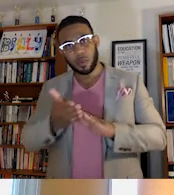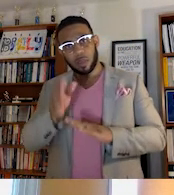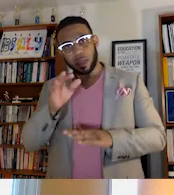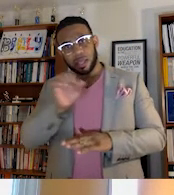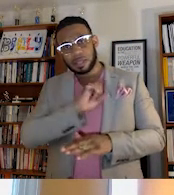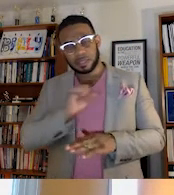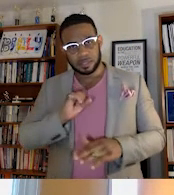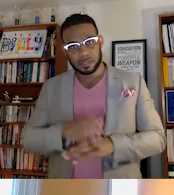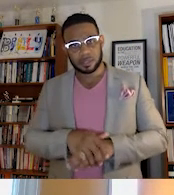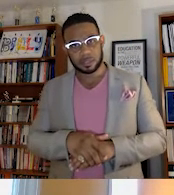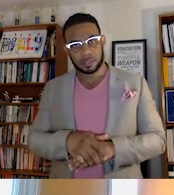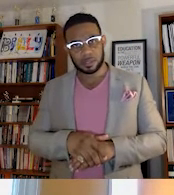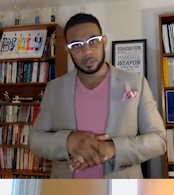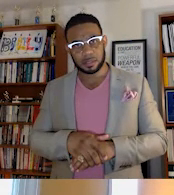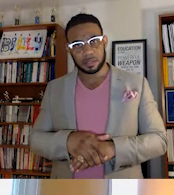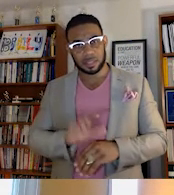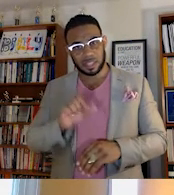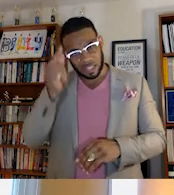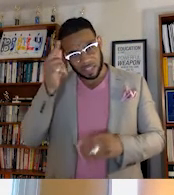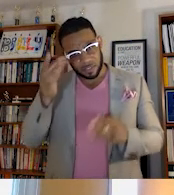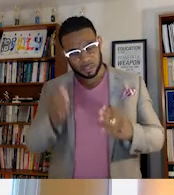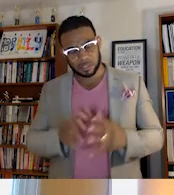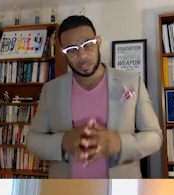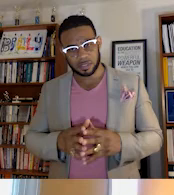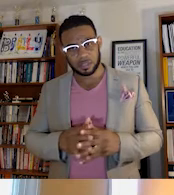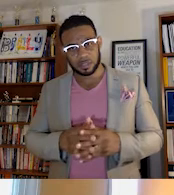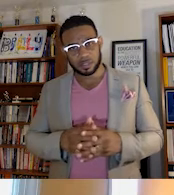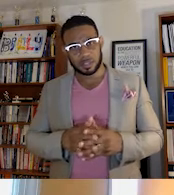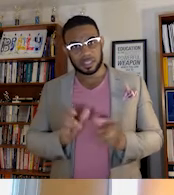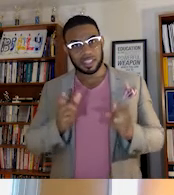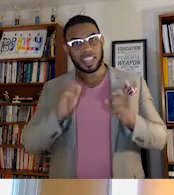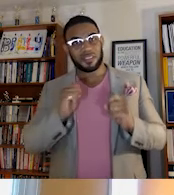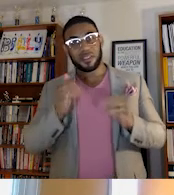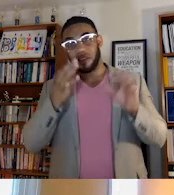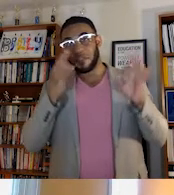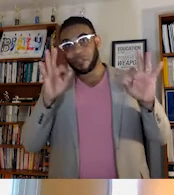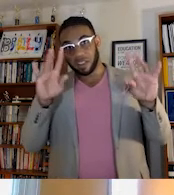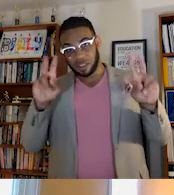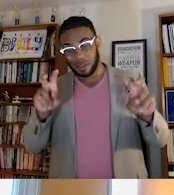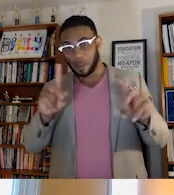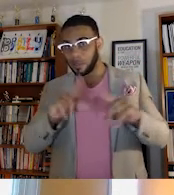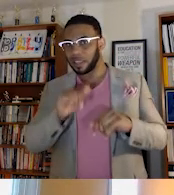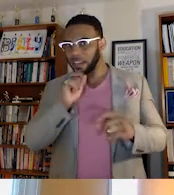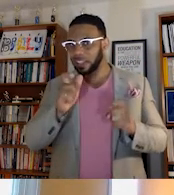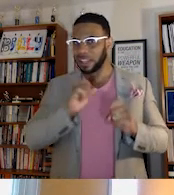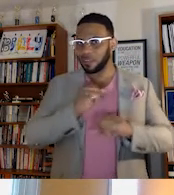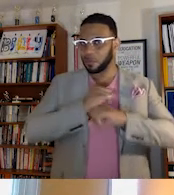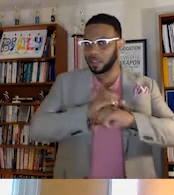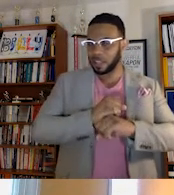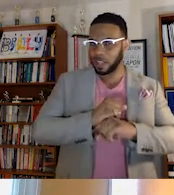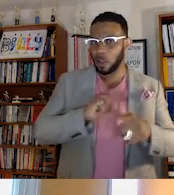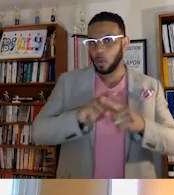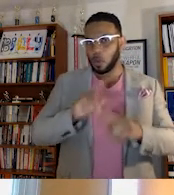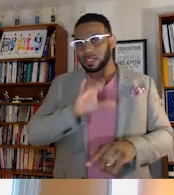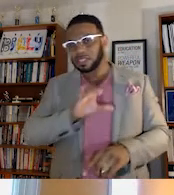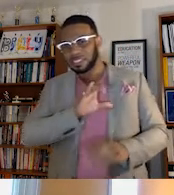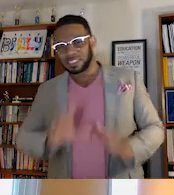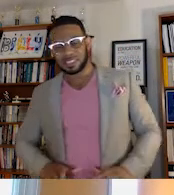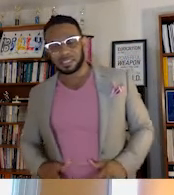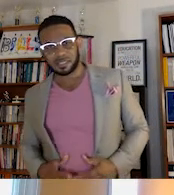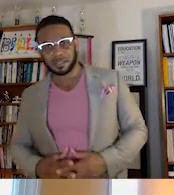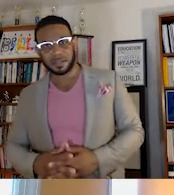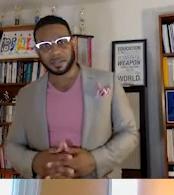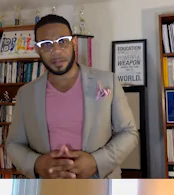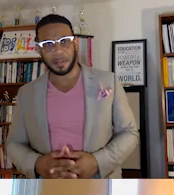Senate, sit in governorship. They gave us freedom, but they didn't give us protection or citizenship.